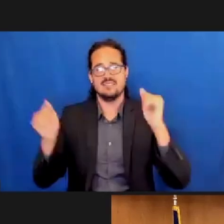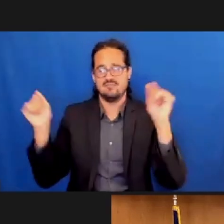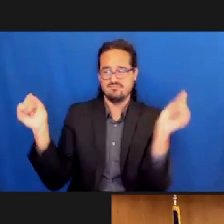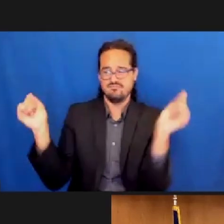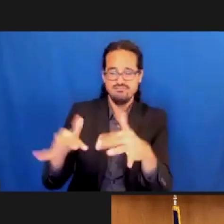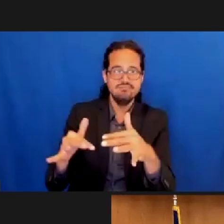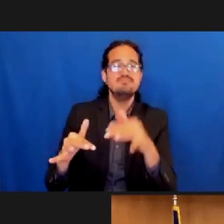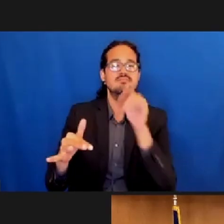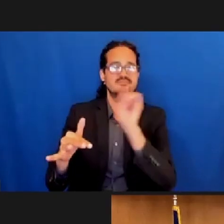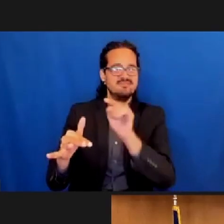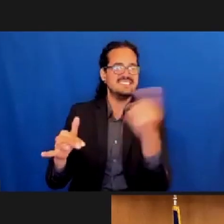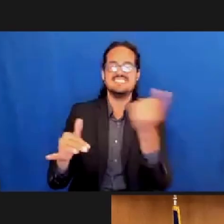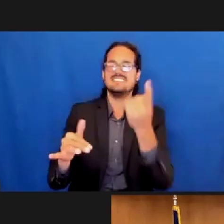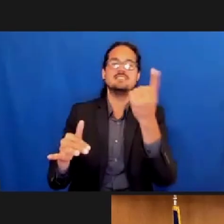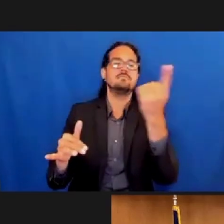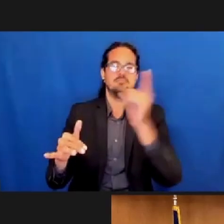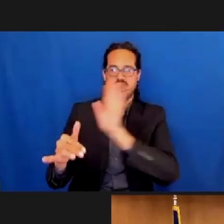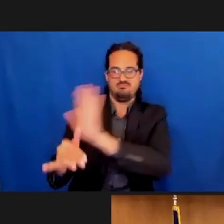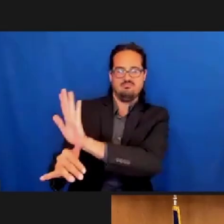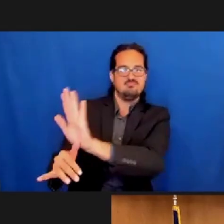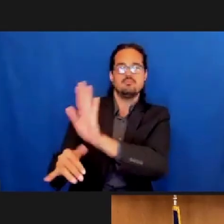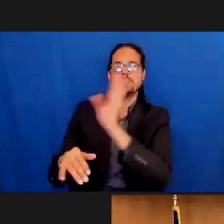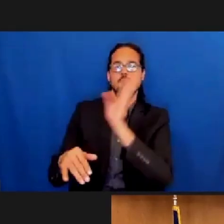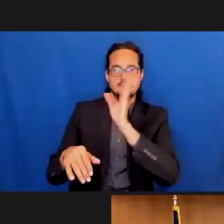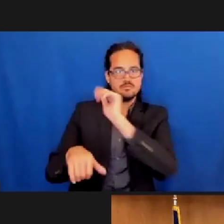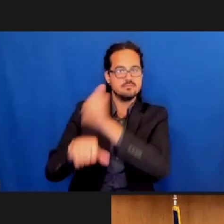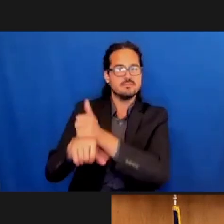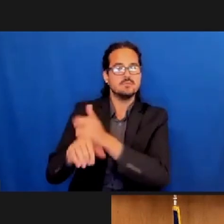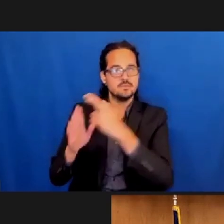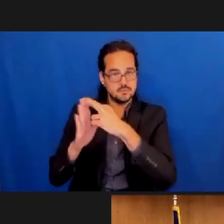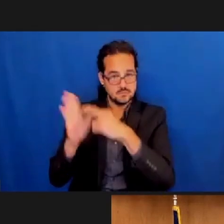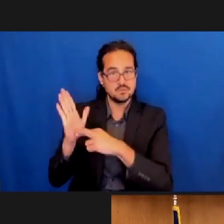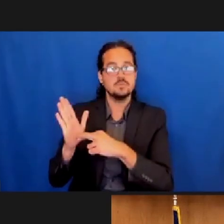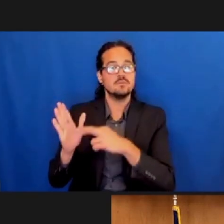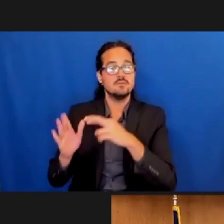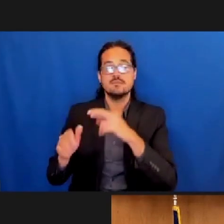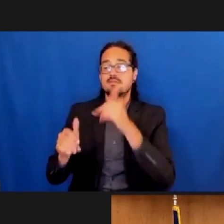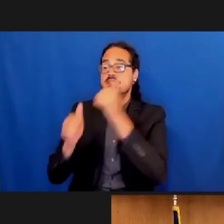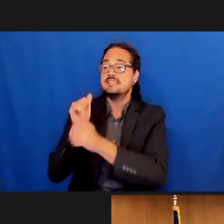there's a continuum there, and it's up to the individual establishment to determine the method.